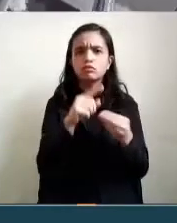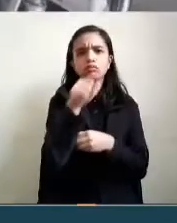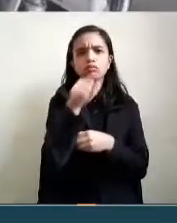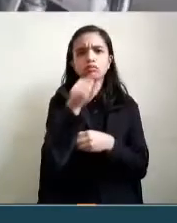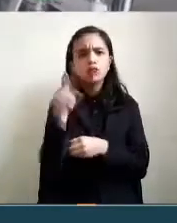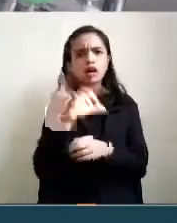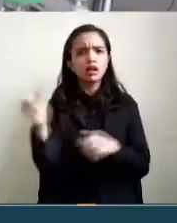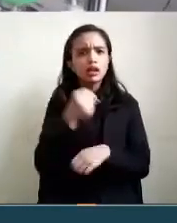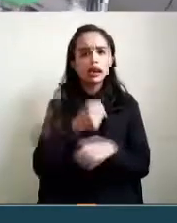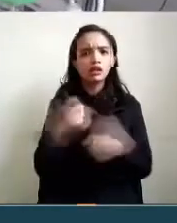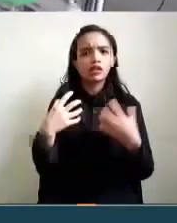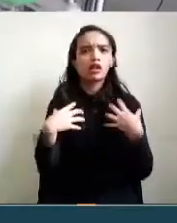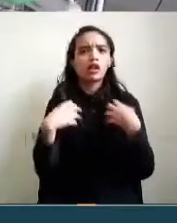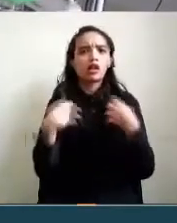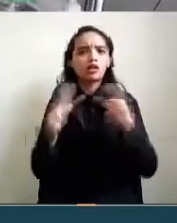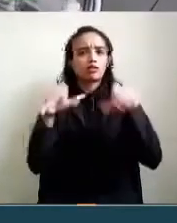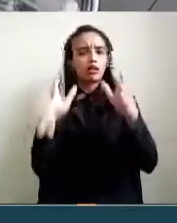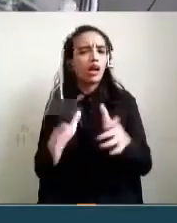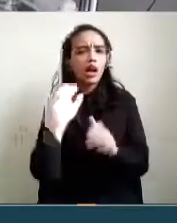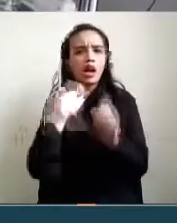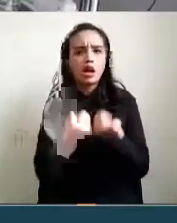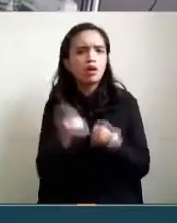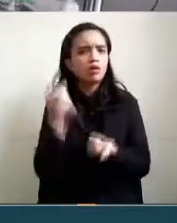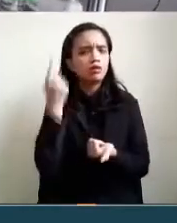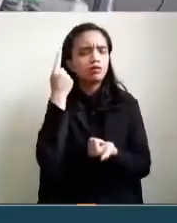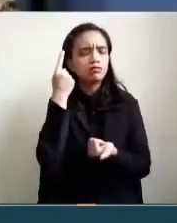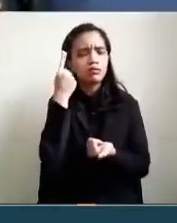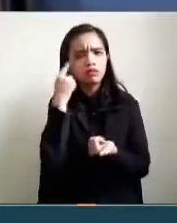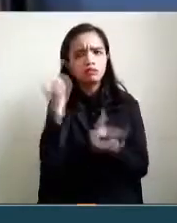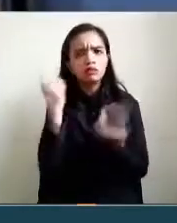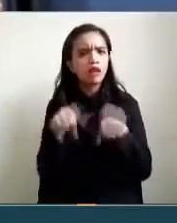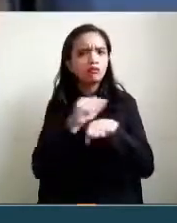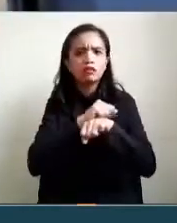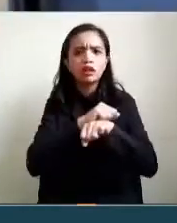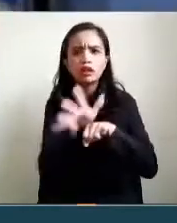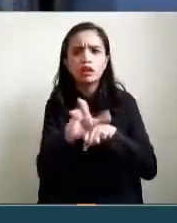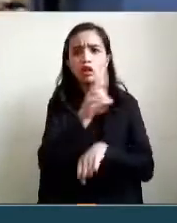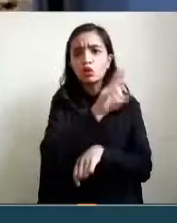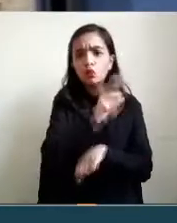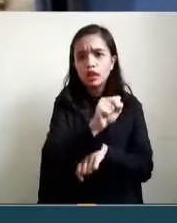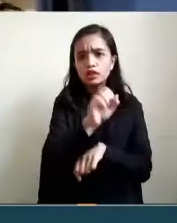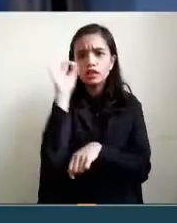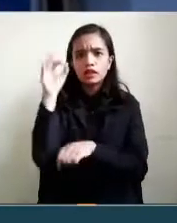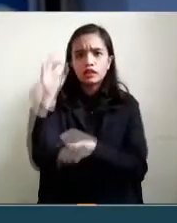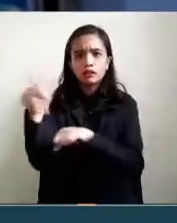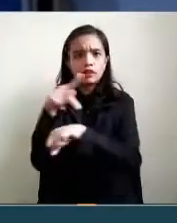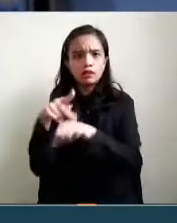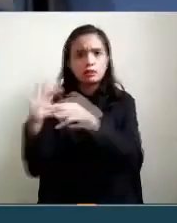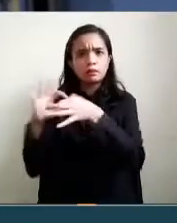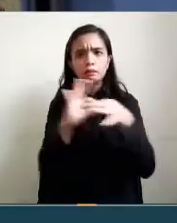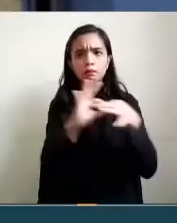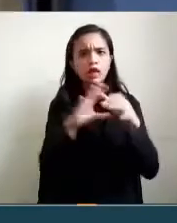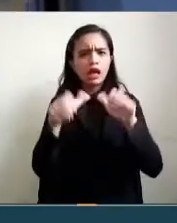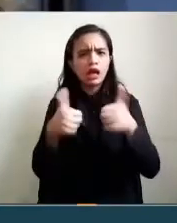health workers. How do you think this can affect U.S. and Philippines relations in the time of COVID?